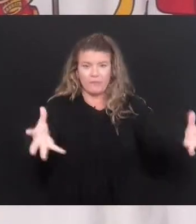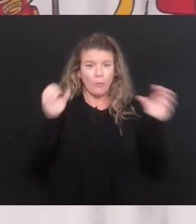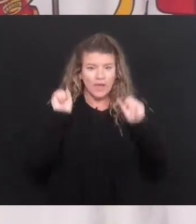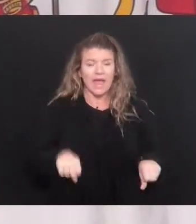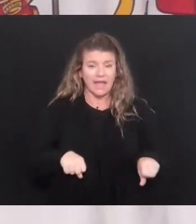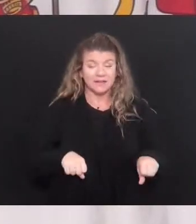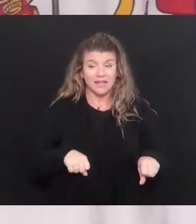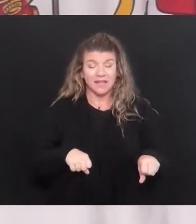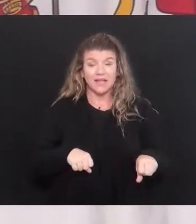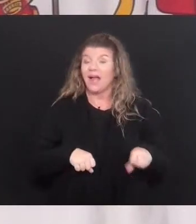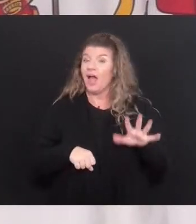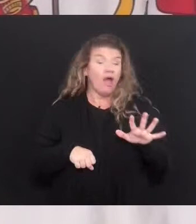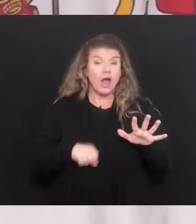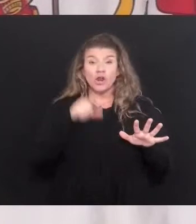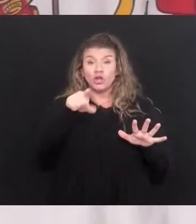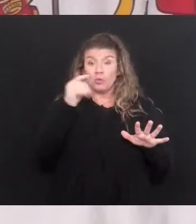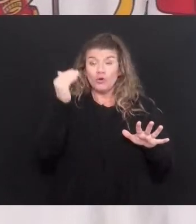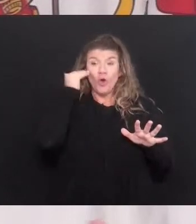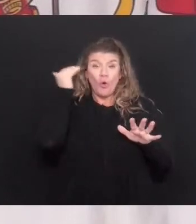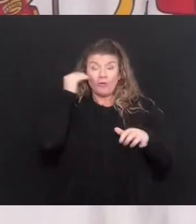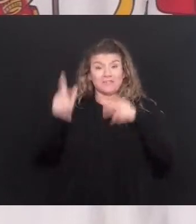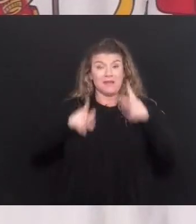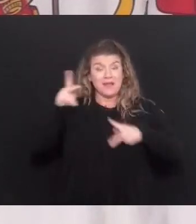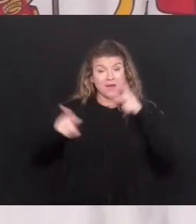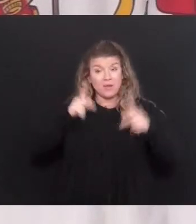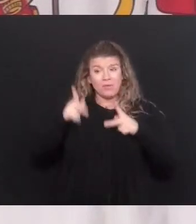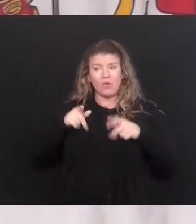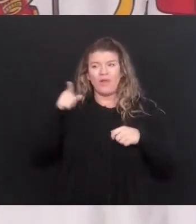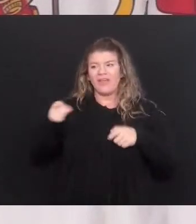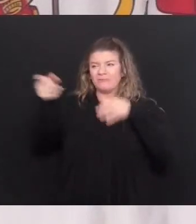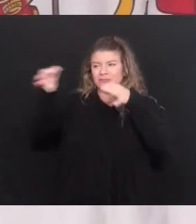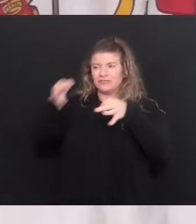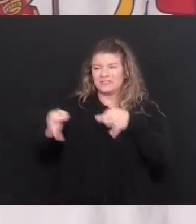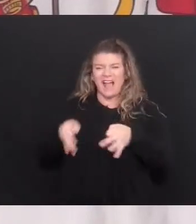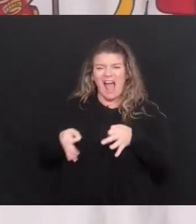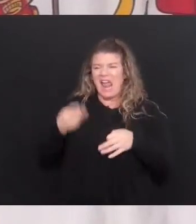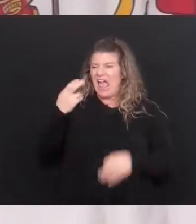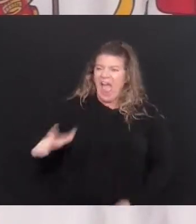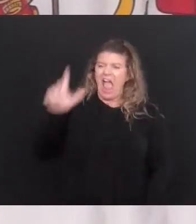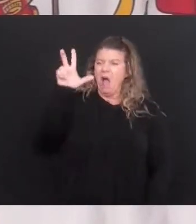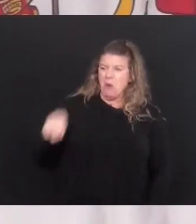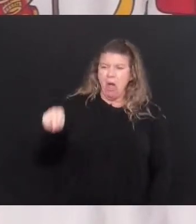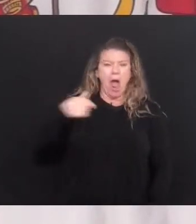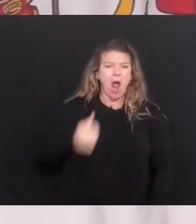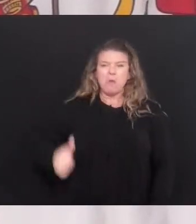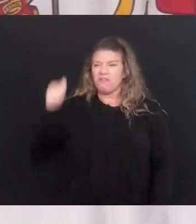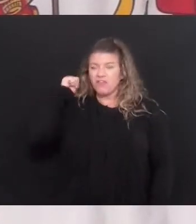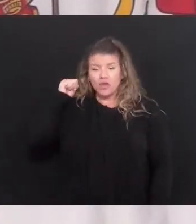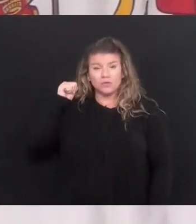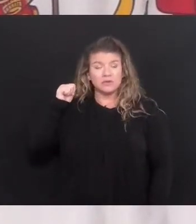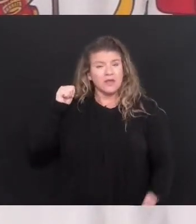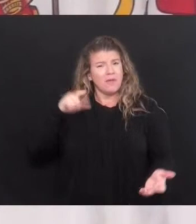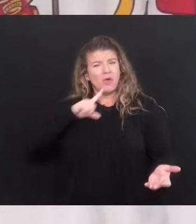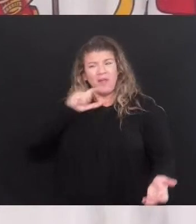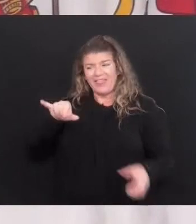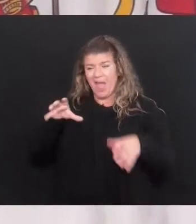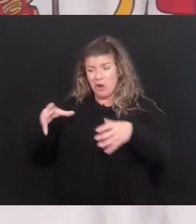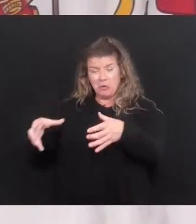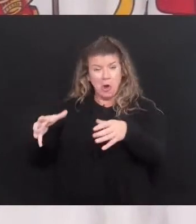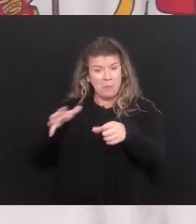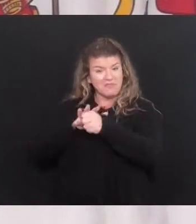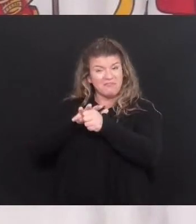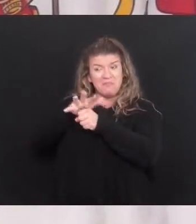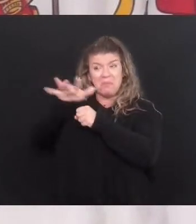Now you've got these people that, you know, have been described as hell knowers, but they're not very many.